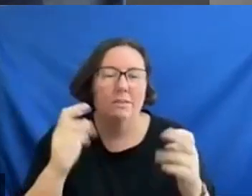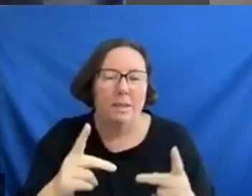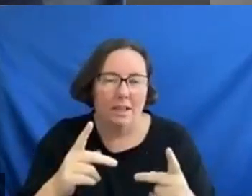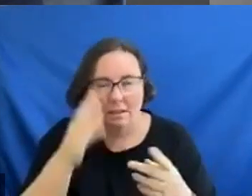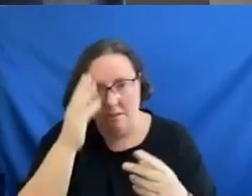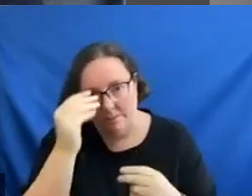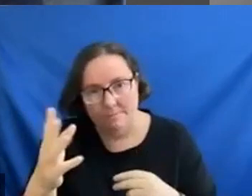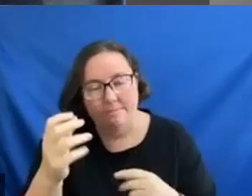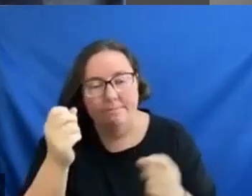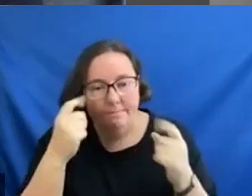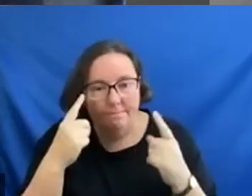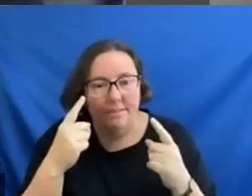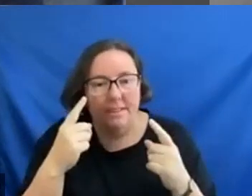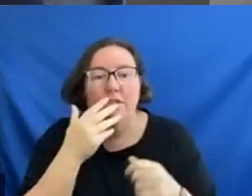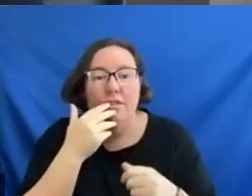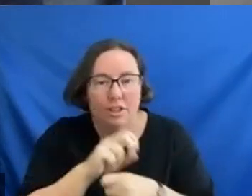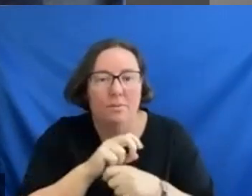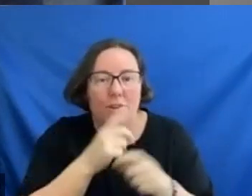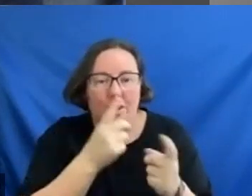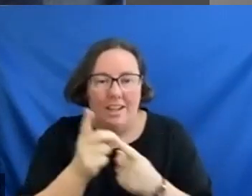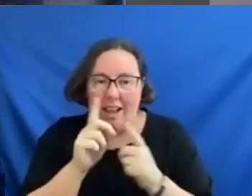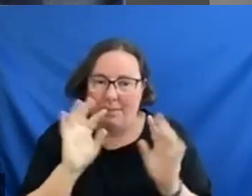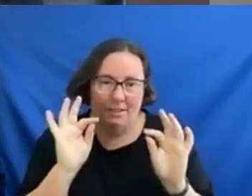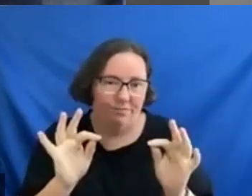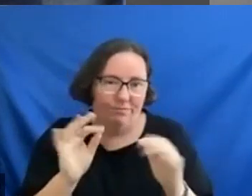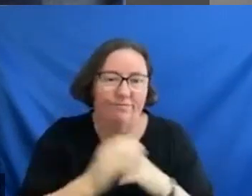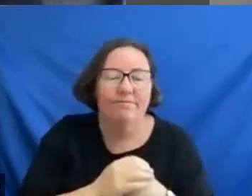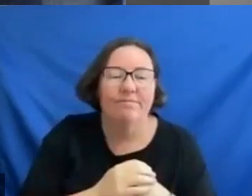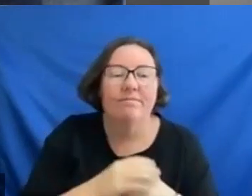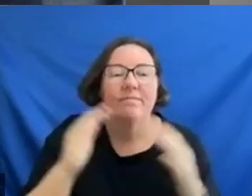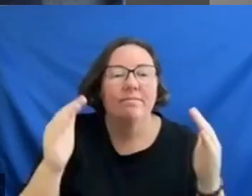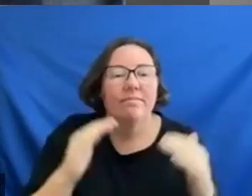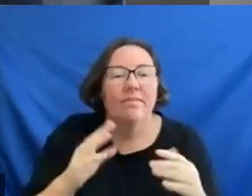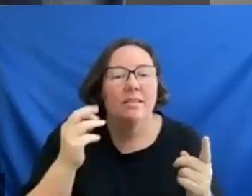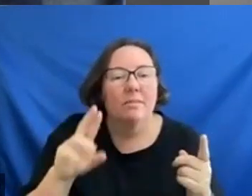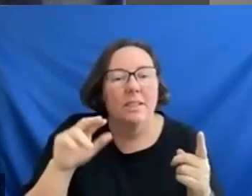that there's work happening. So thank you. Mr. Acevedo.